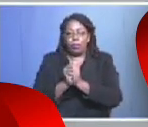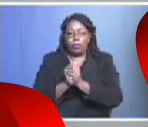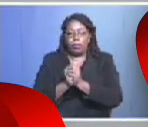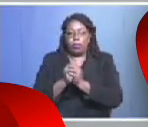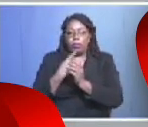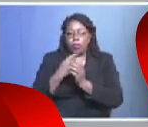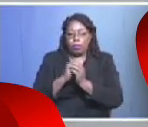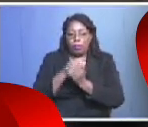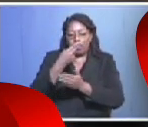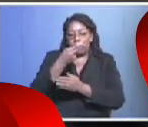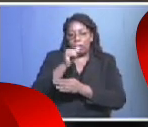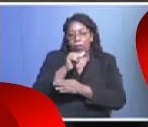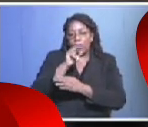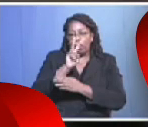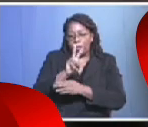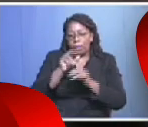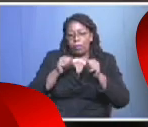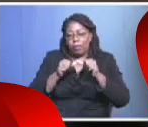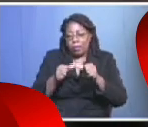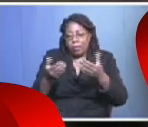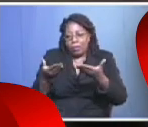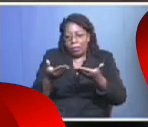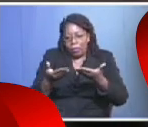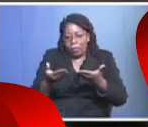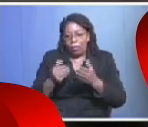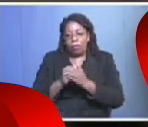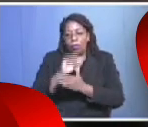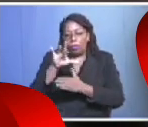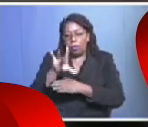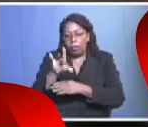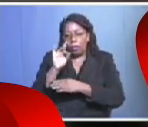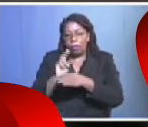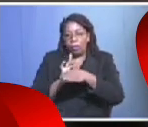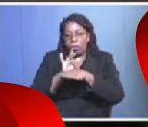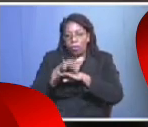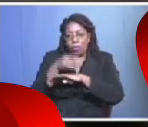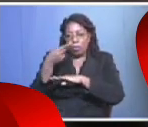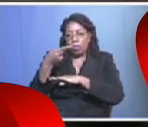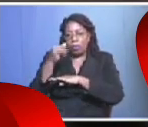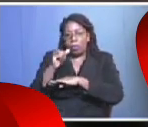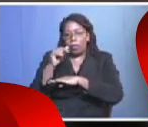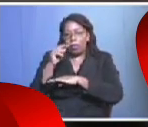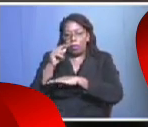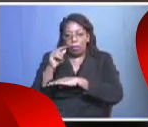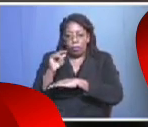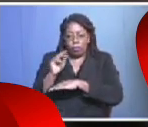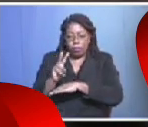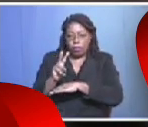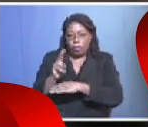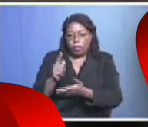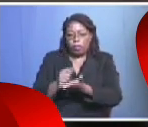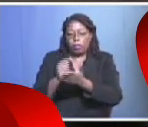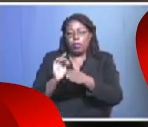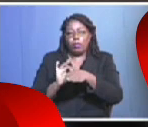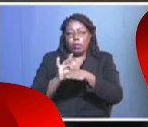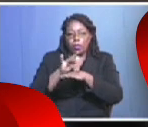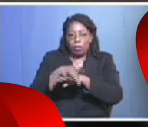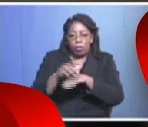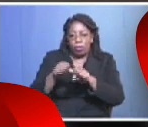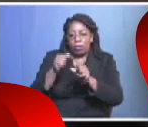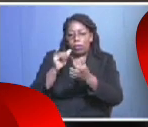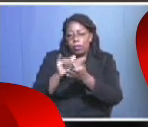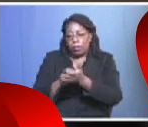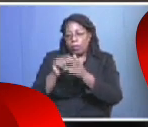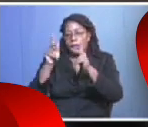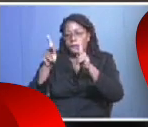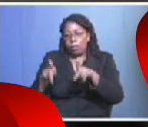here. When detected early, HIV could be treated early, and so that person